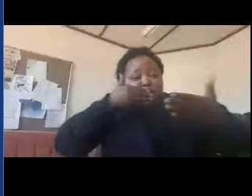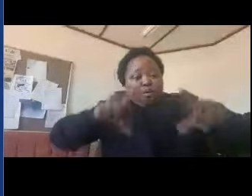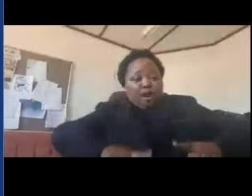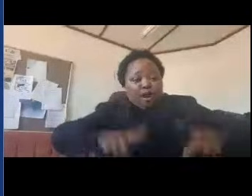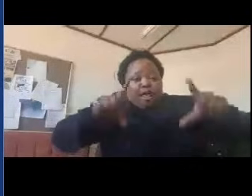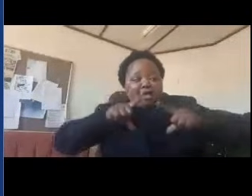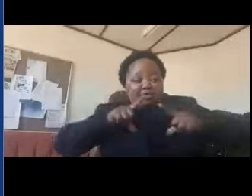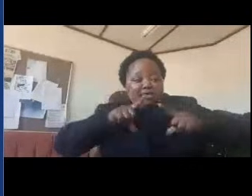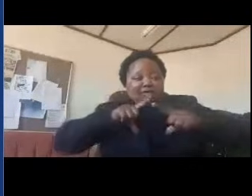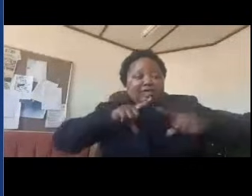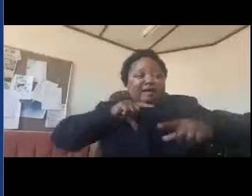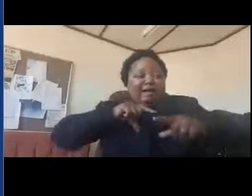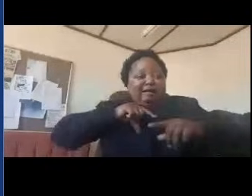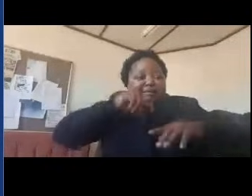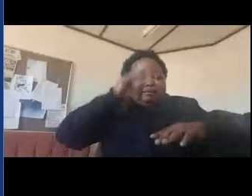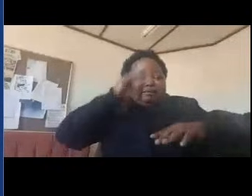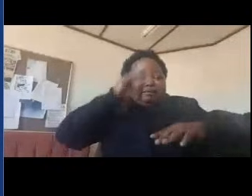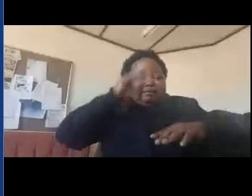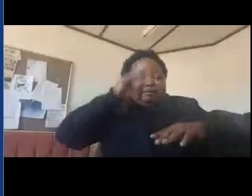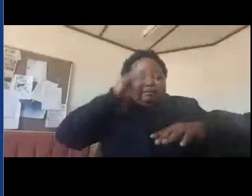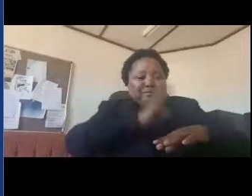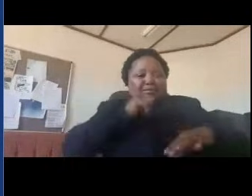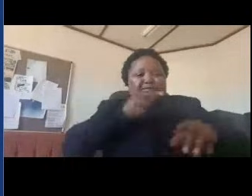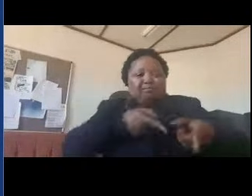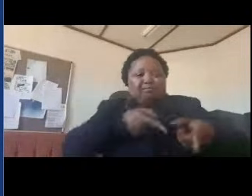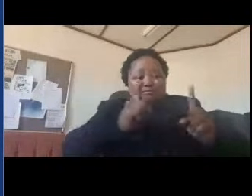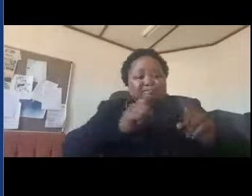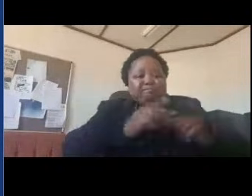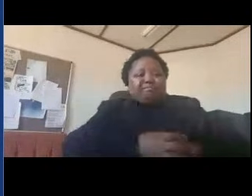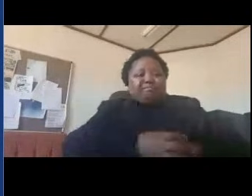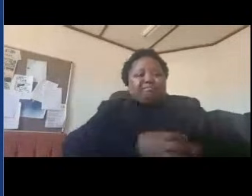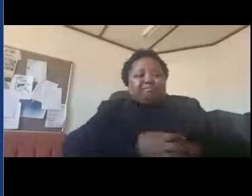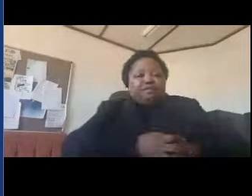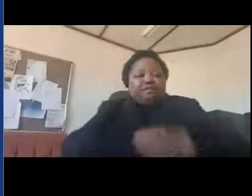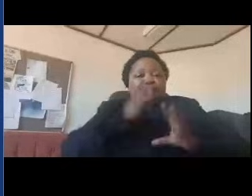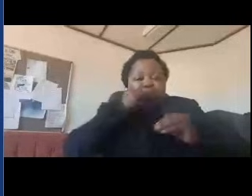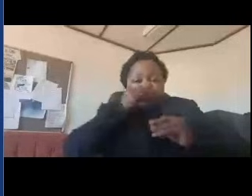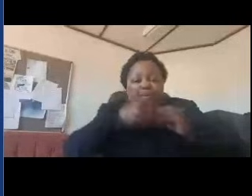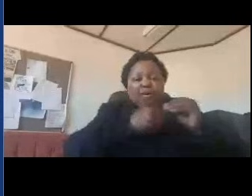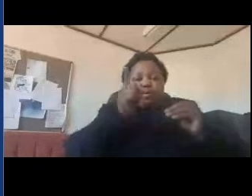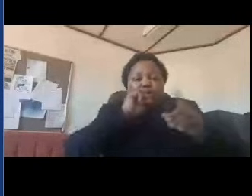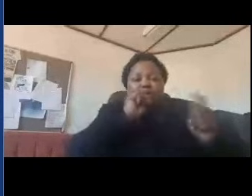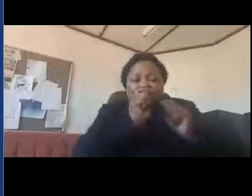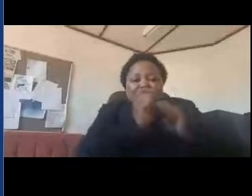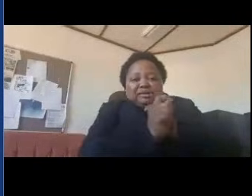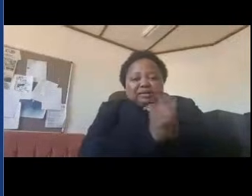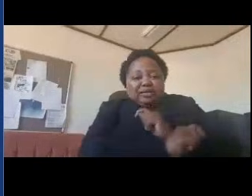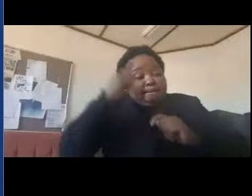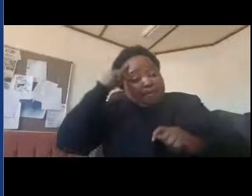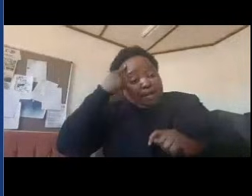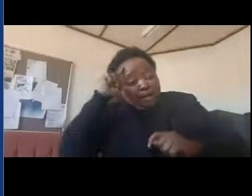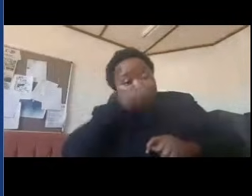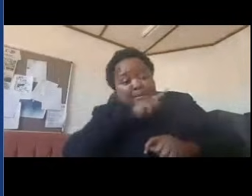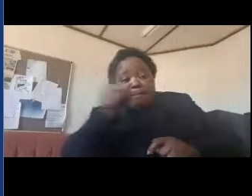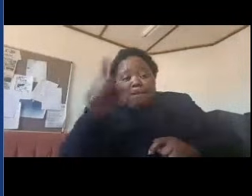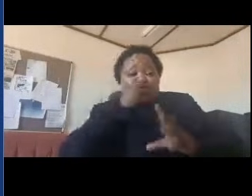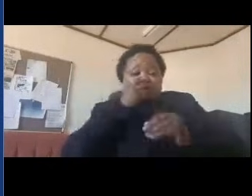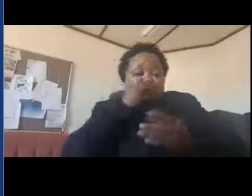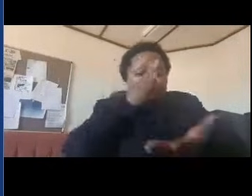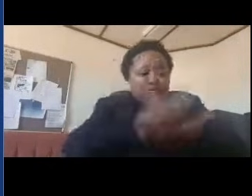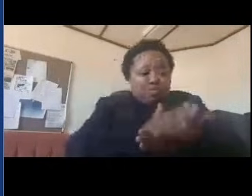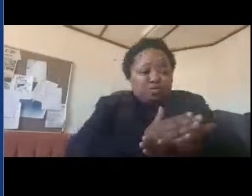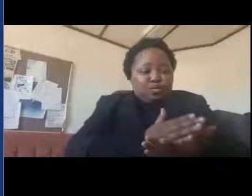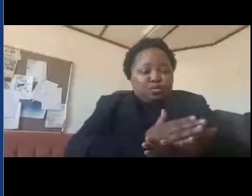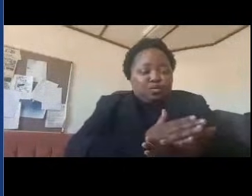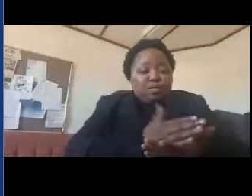We have talked about changing others, but let's be honest. Before the community,